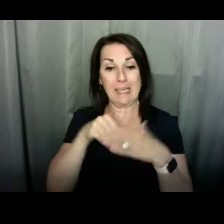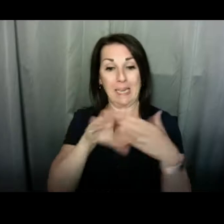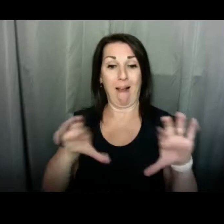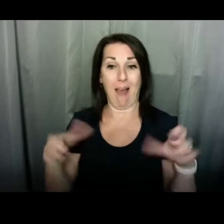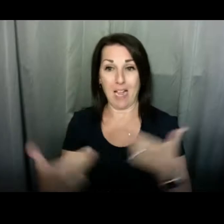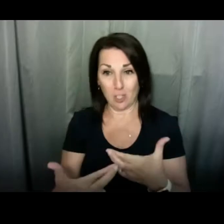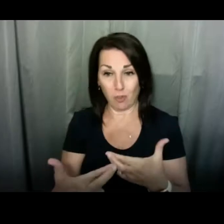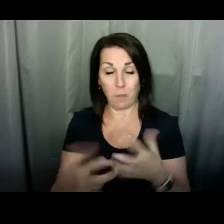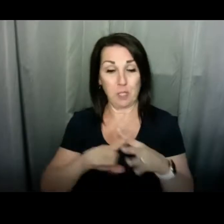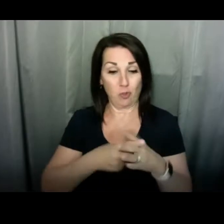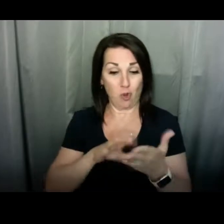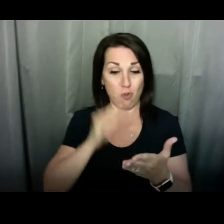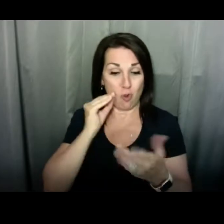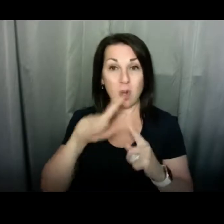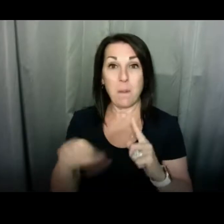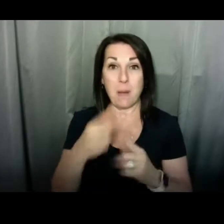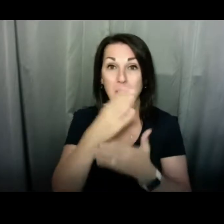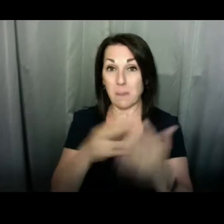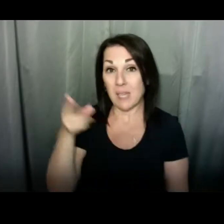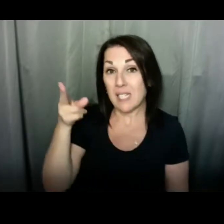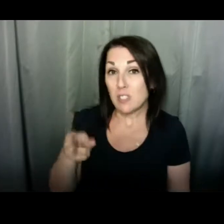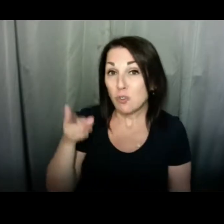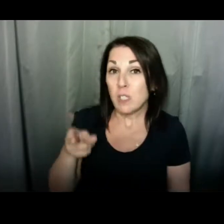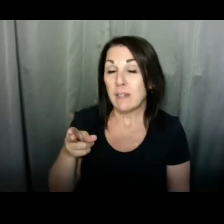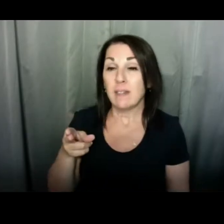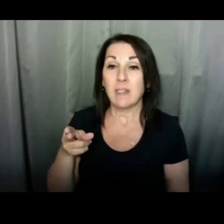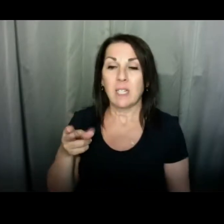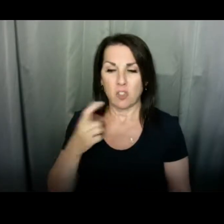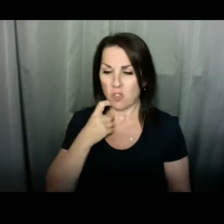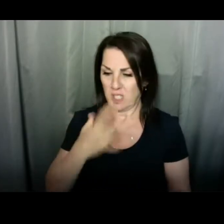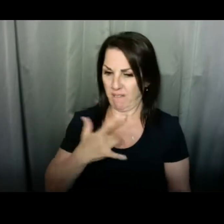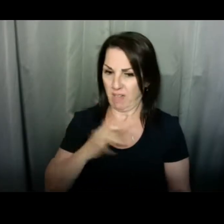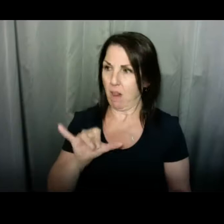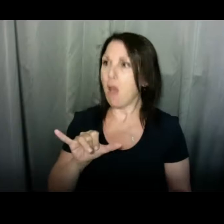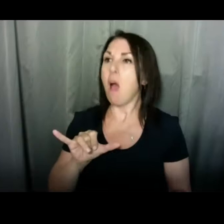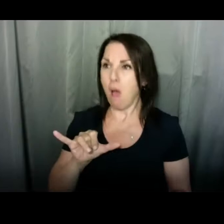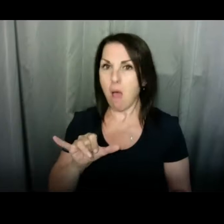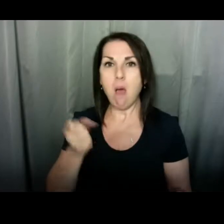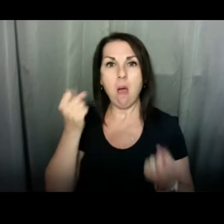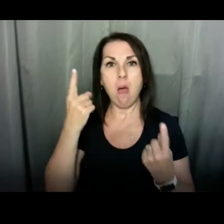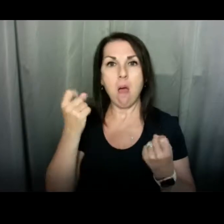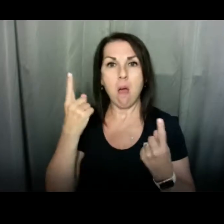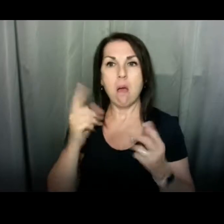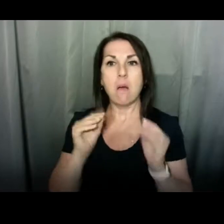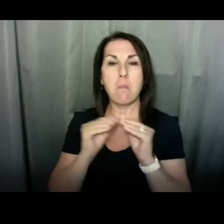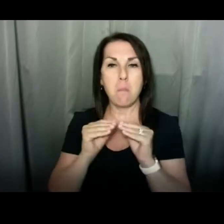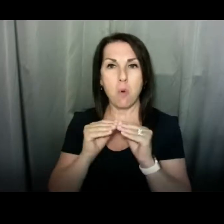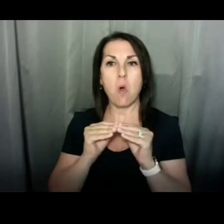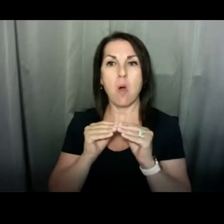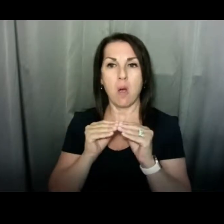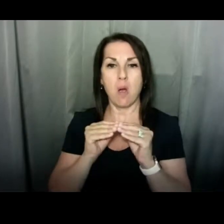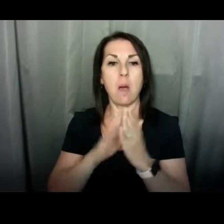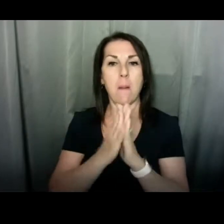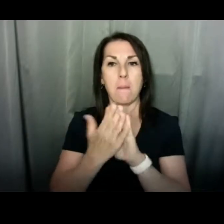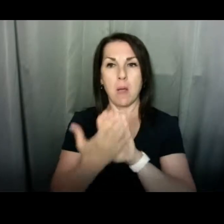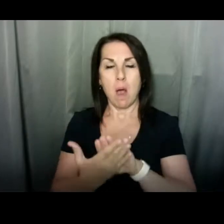can start to learn about some of the history, just feel like they're okay in a classroom, then I actually think that's a very, very